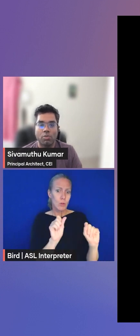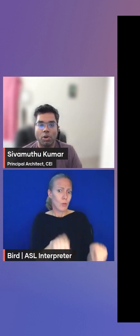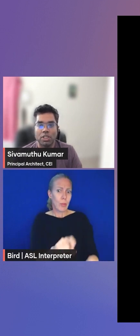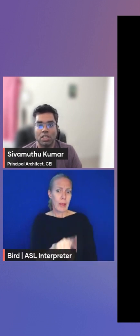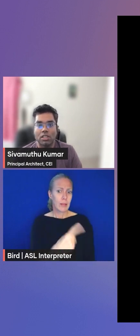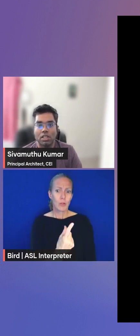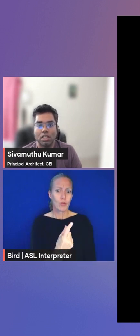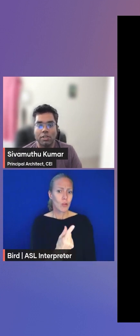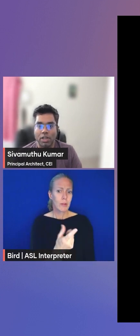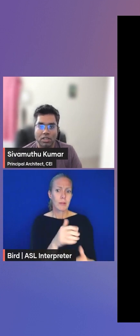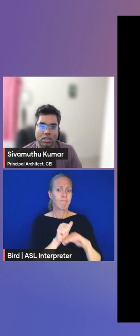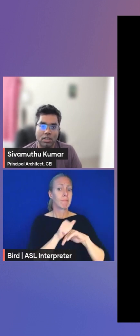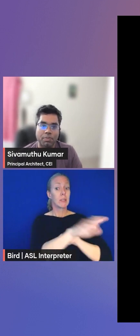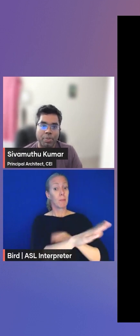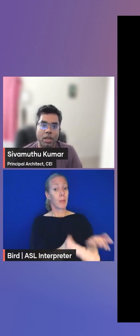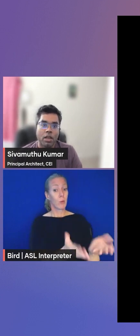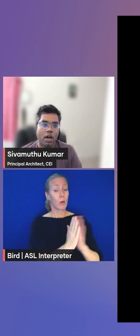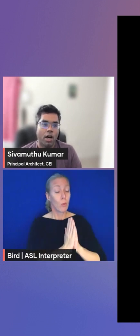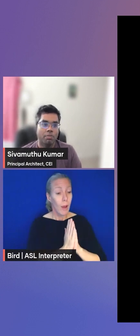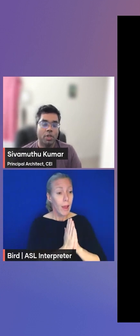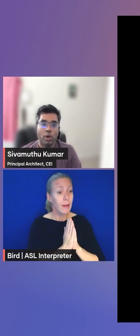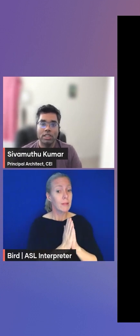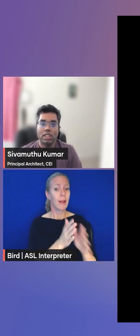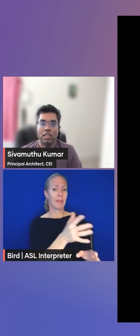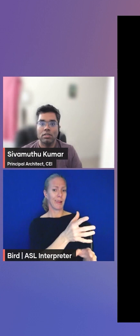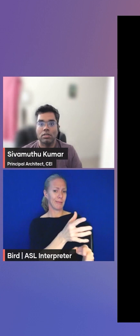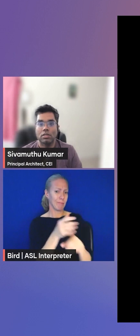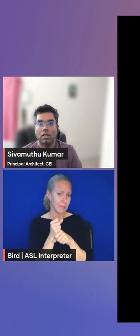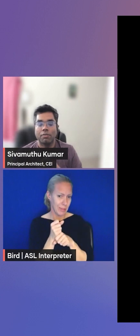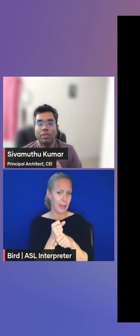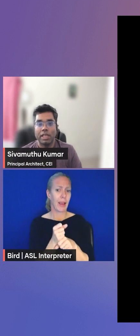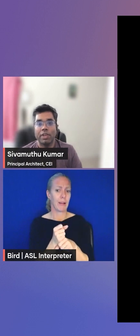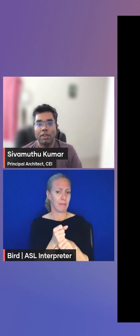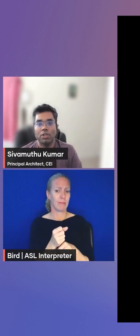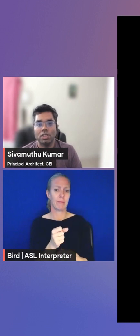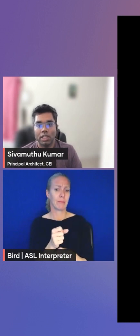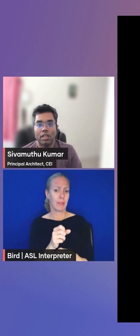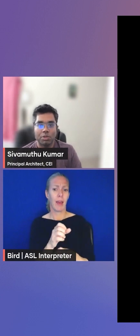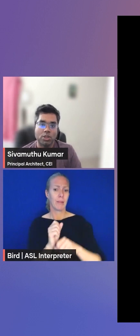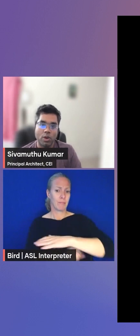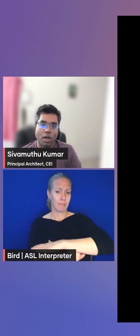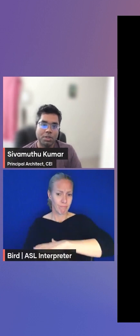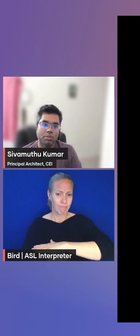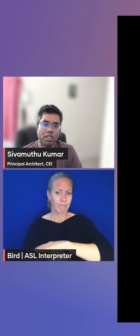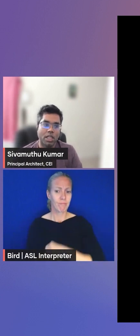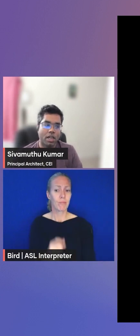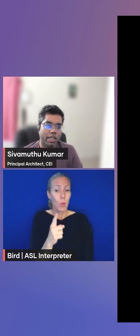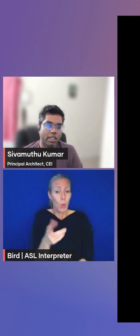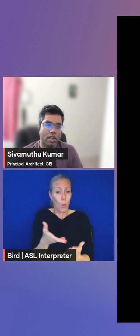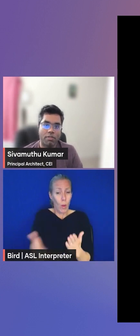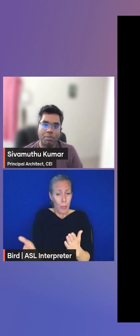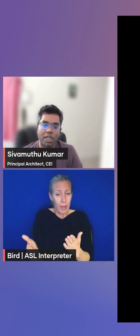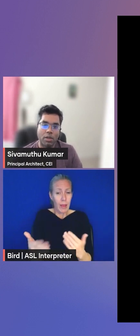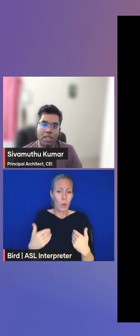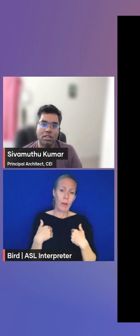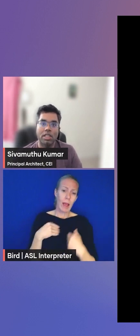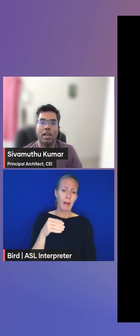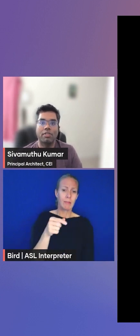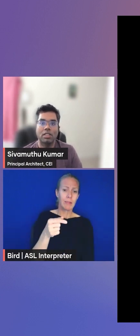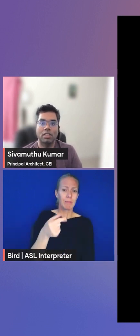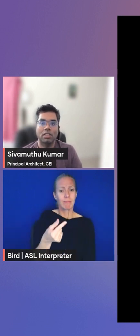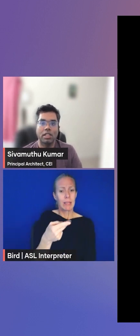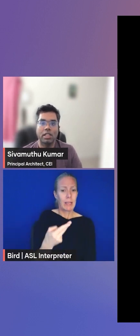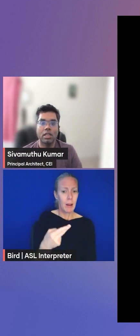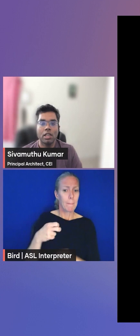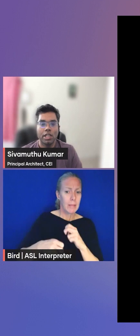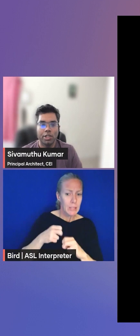and get the provisioned infrastructure. The one thing we have used the GitHub issue ops, but there are a Terraform Enterprise. They